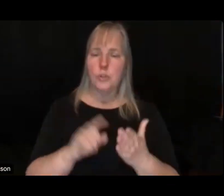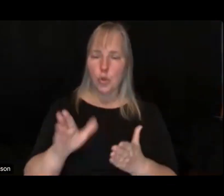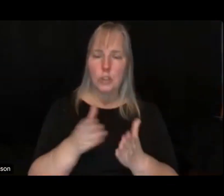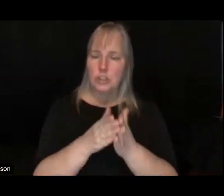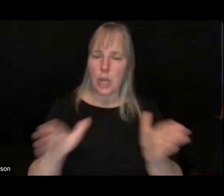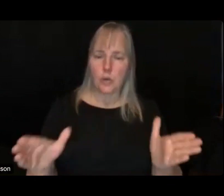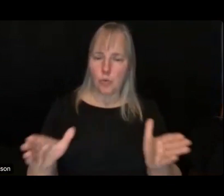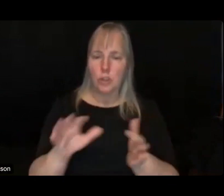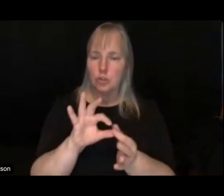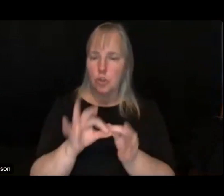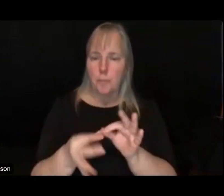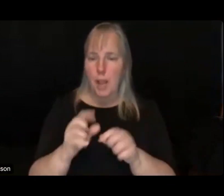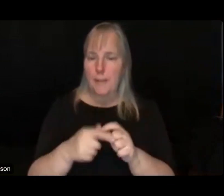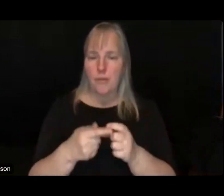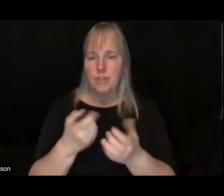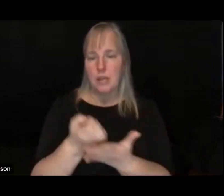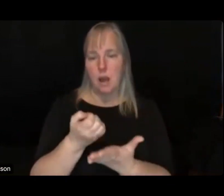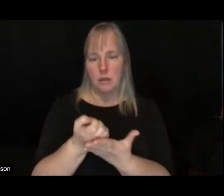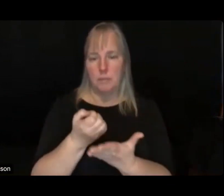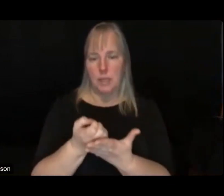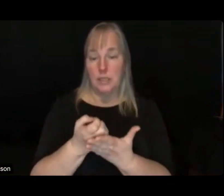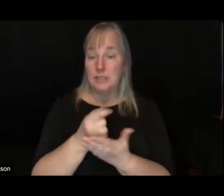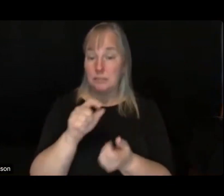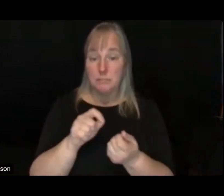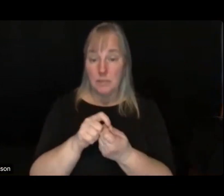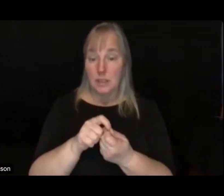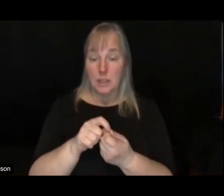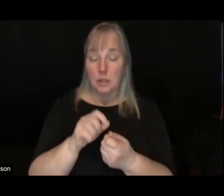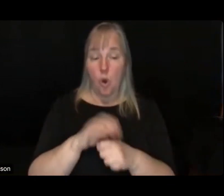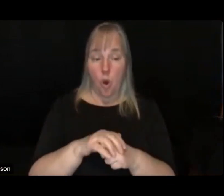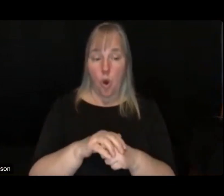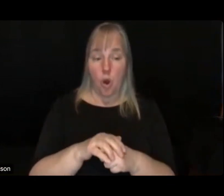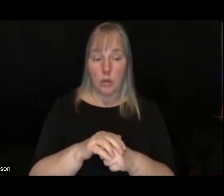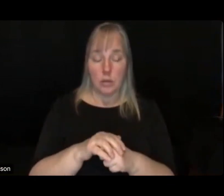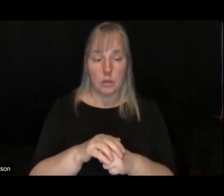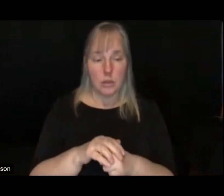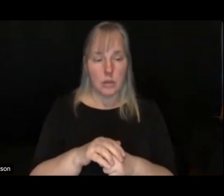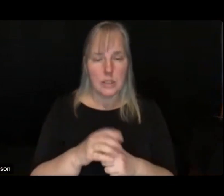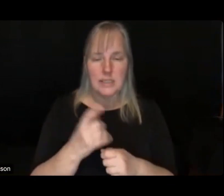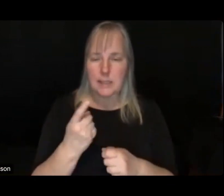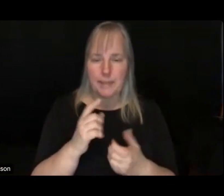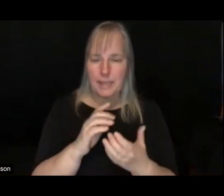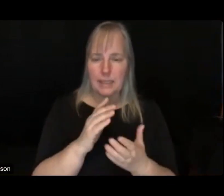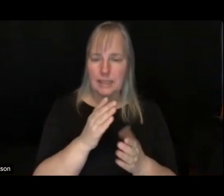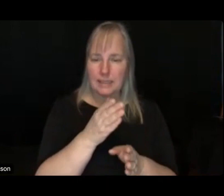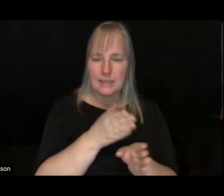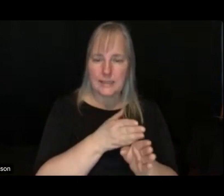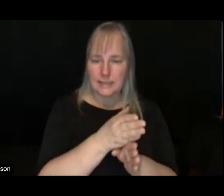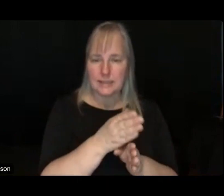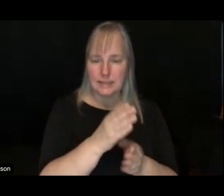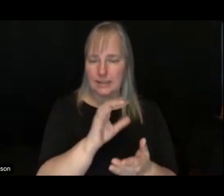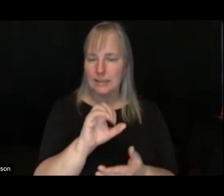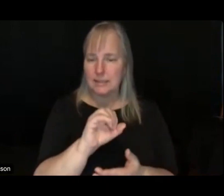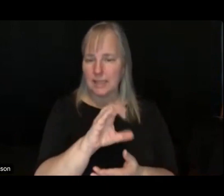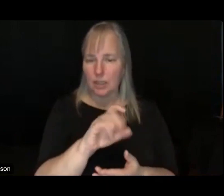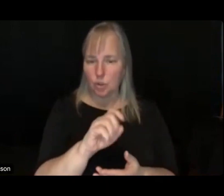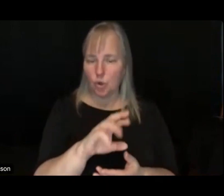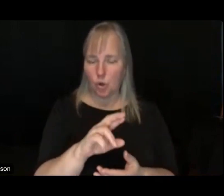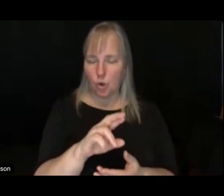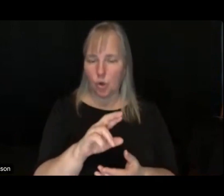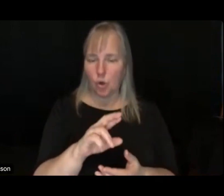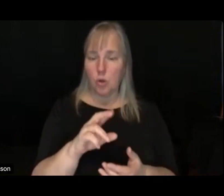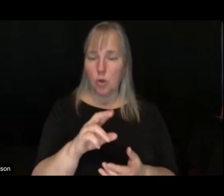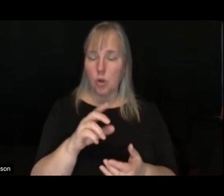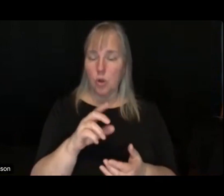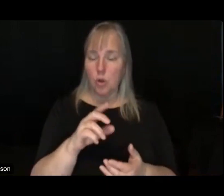economy, specifically on like either your sector or the ones you work with closely? Do you see